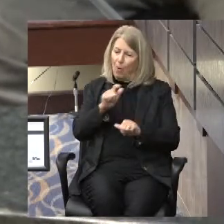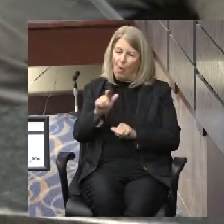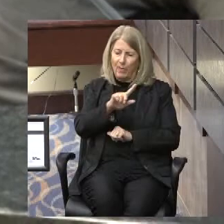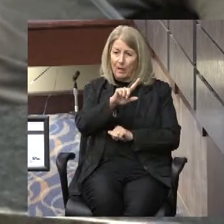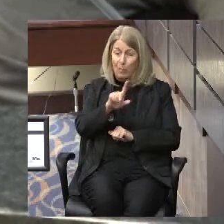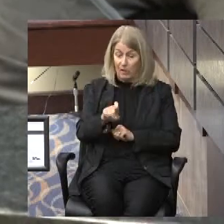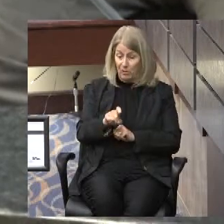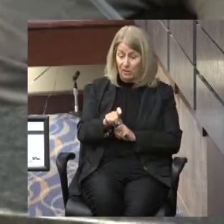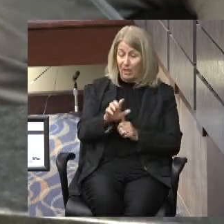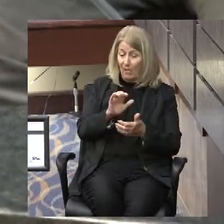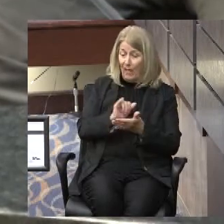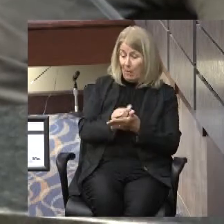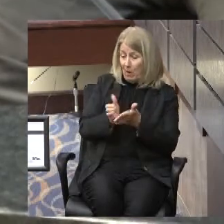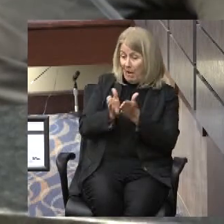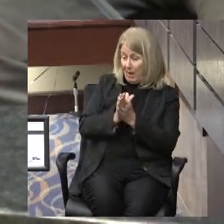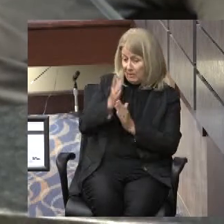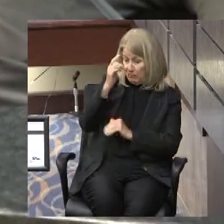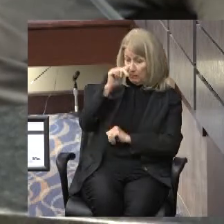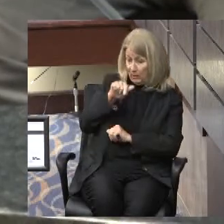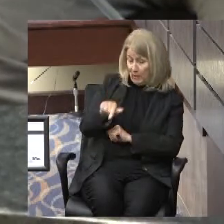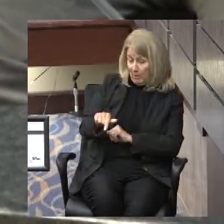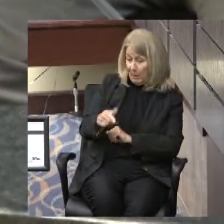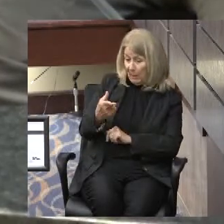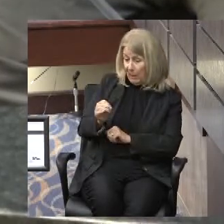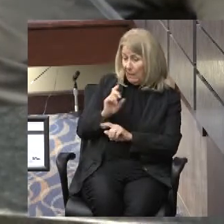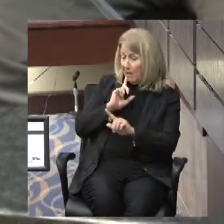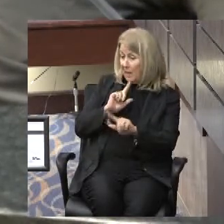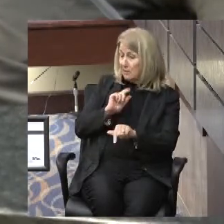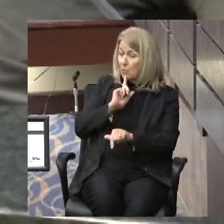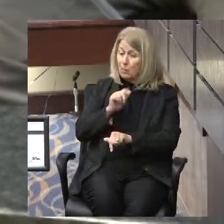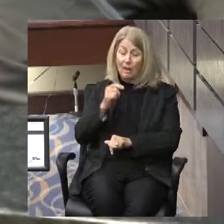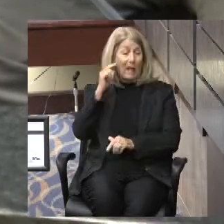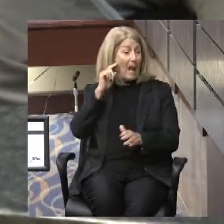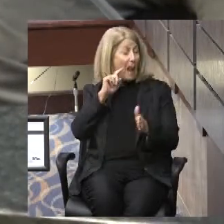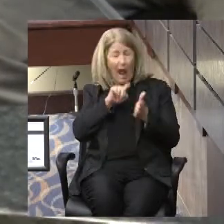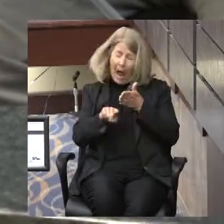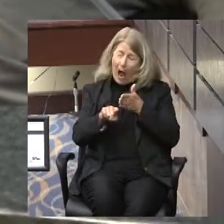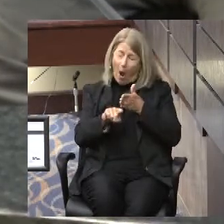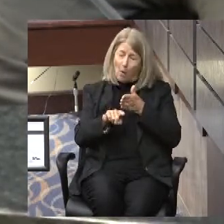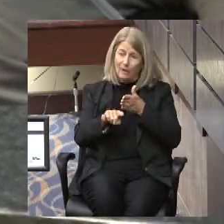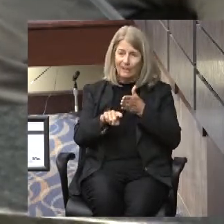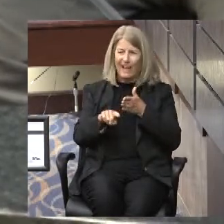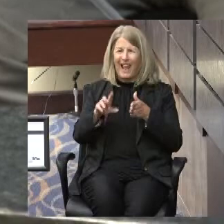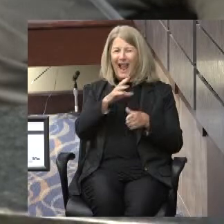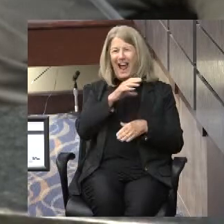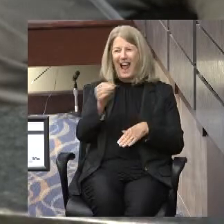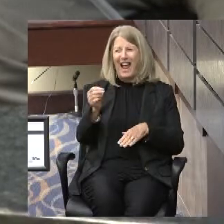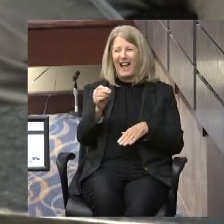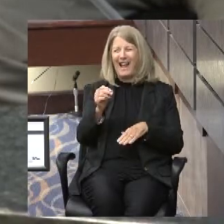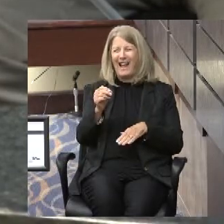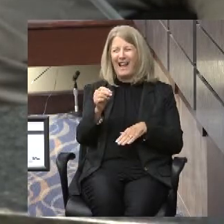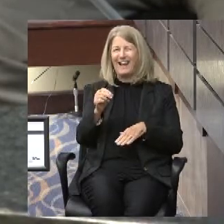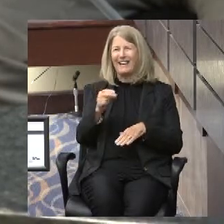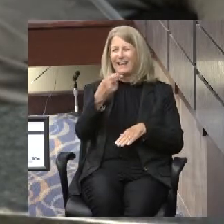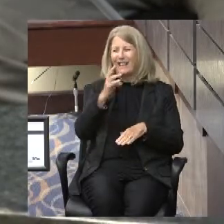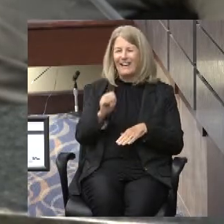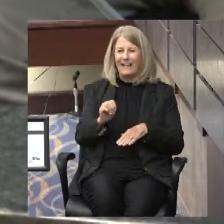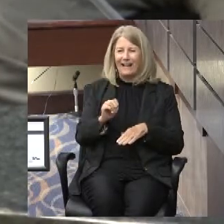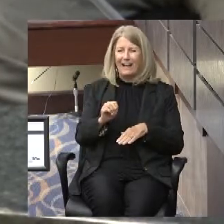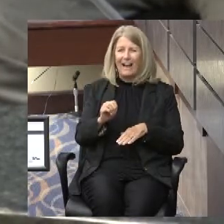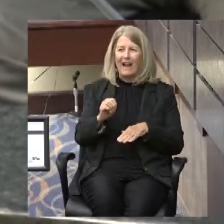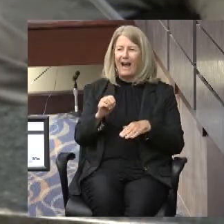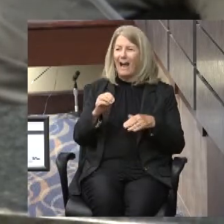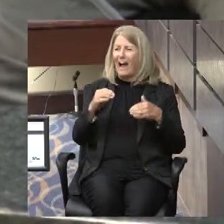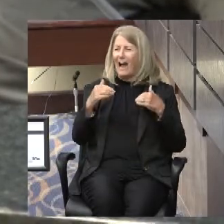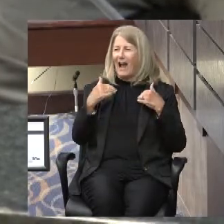asked to him. He answered them real loud, you know, and it was just, I